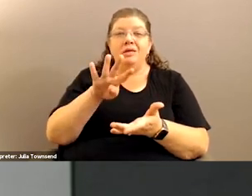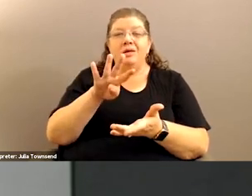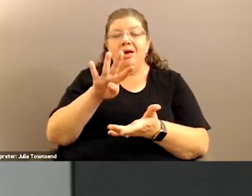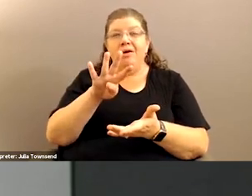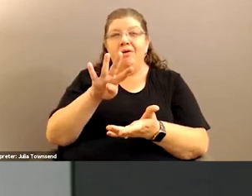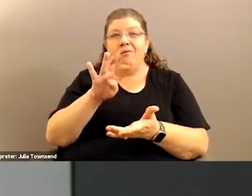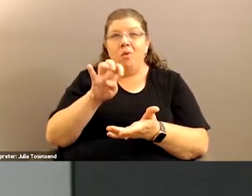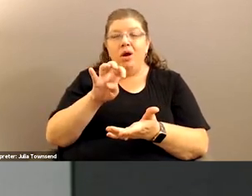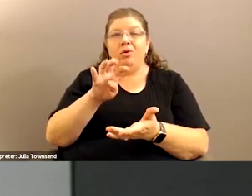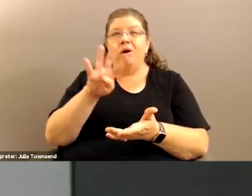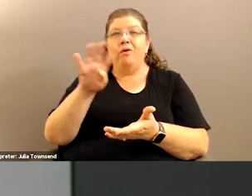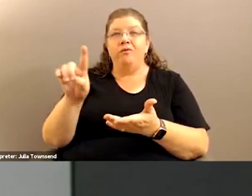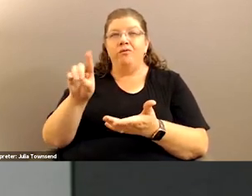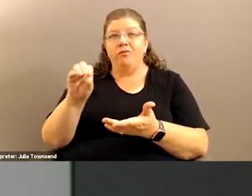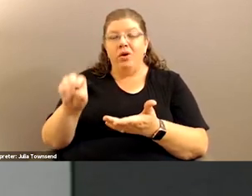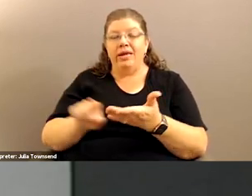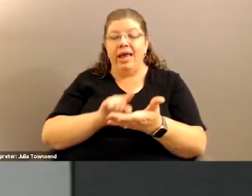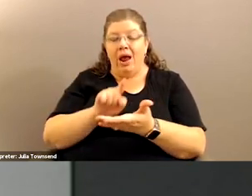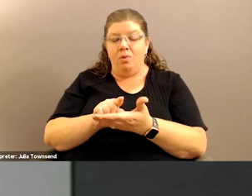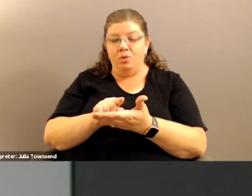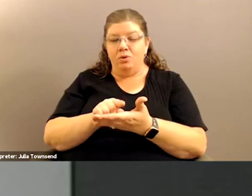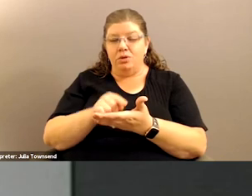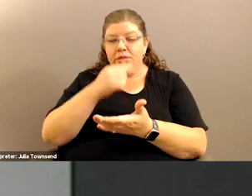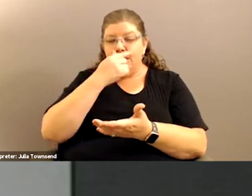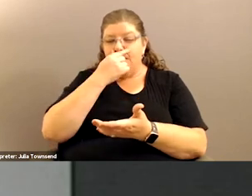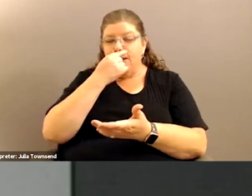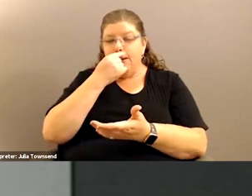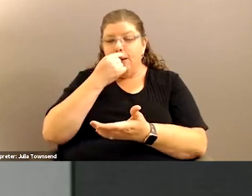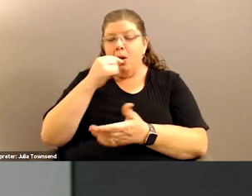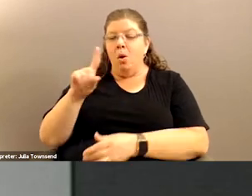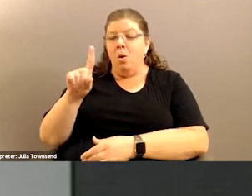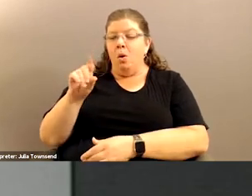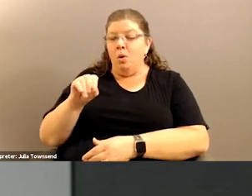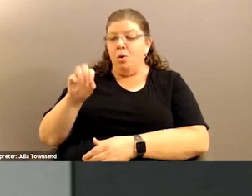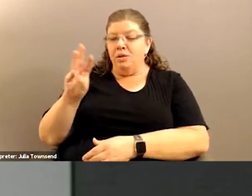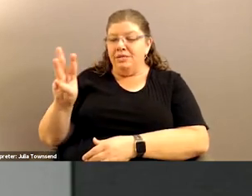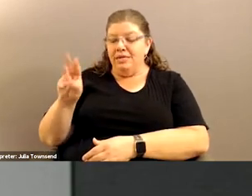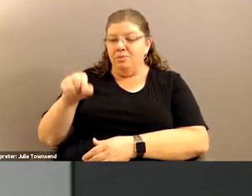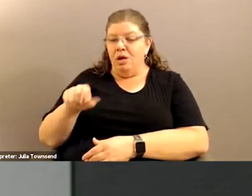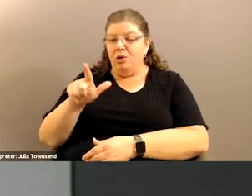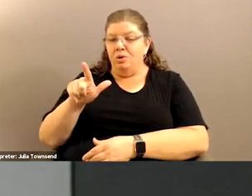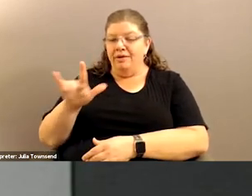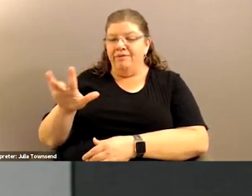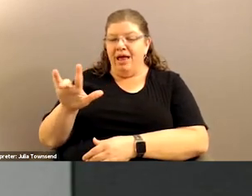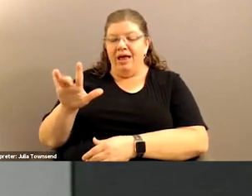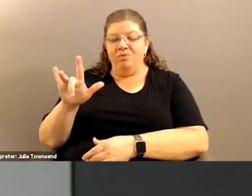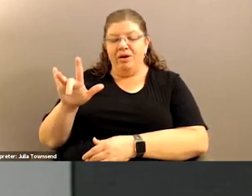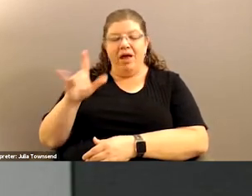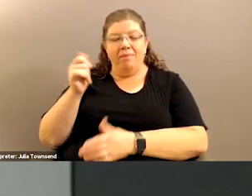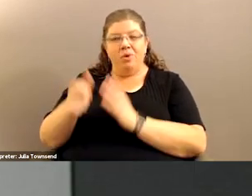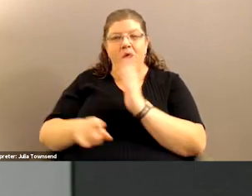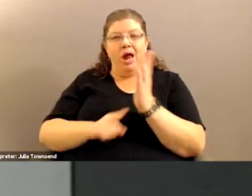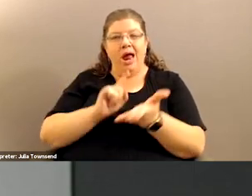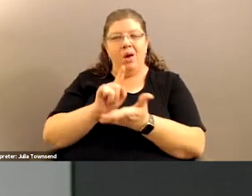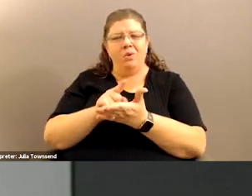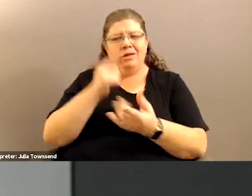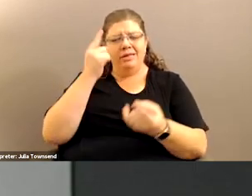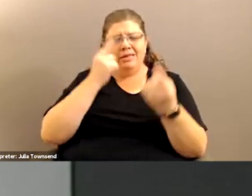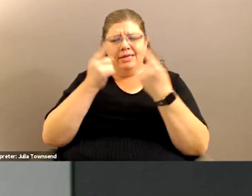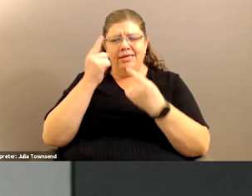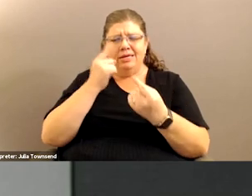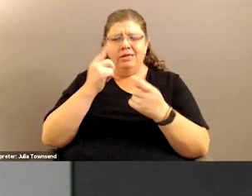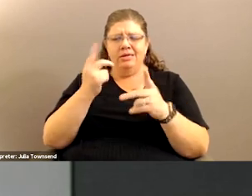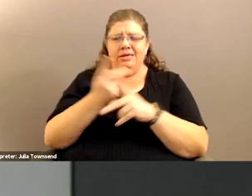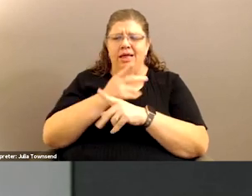that are being proposed at 106.25 per hour i started thinking i really disseminated